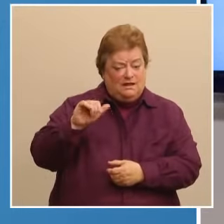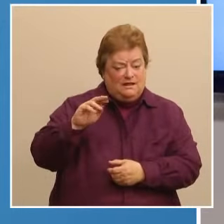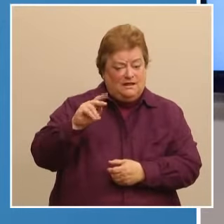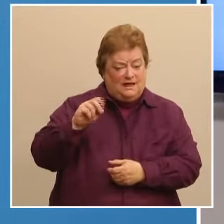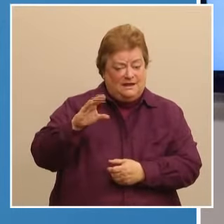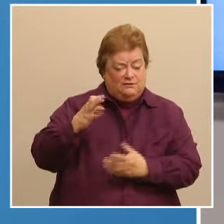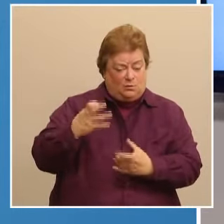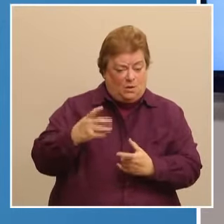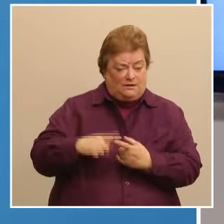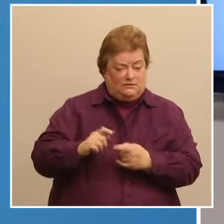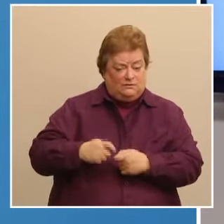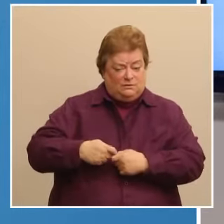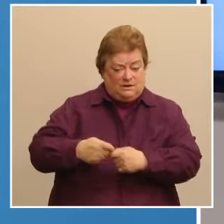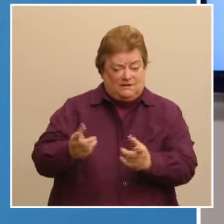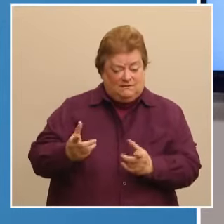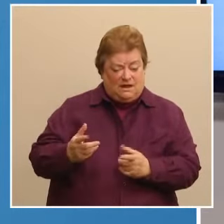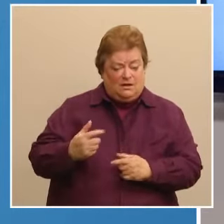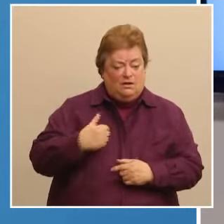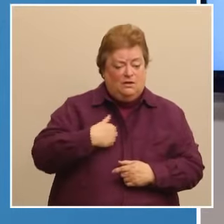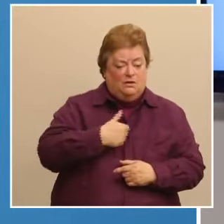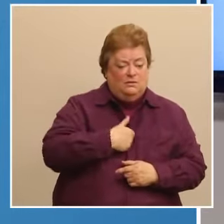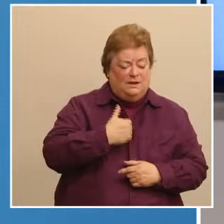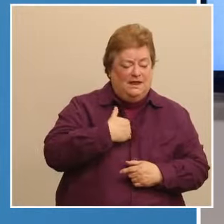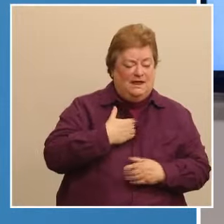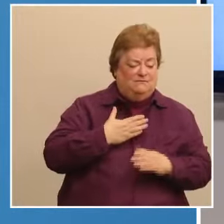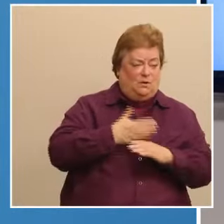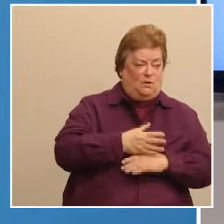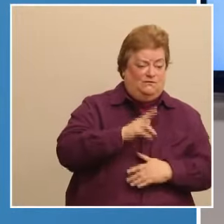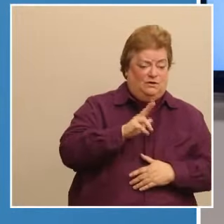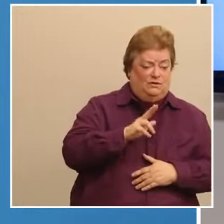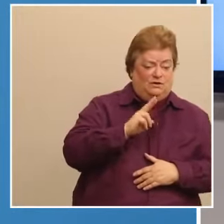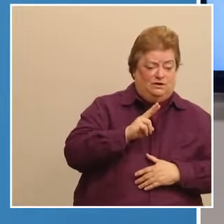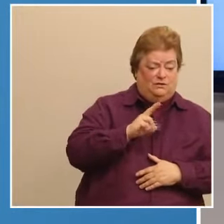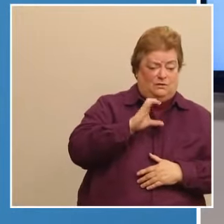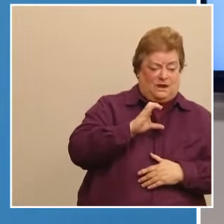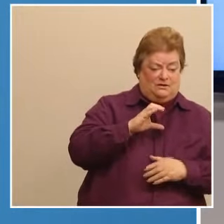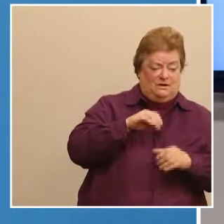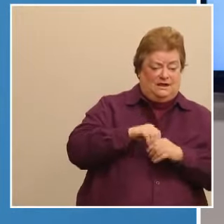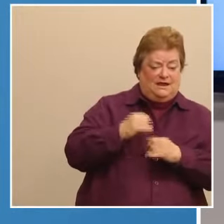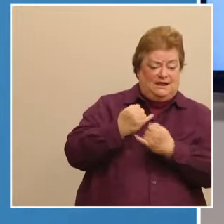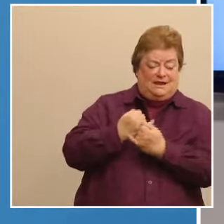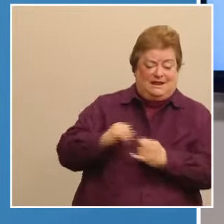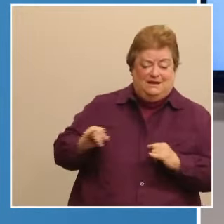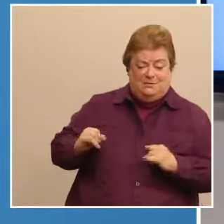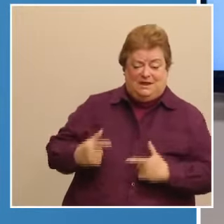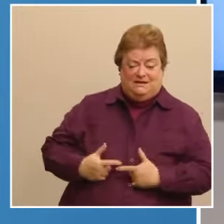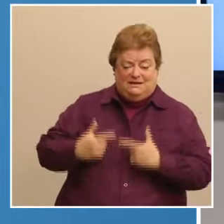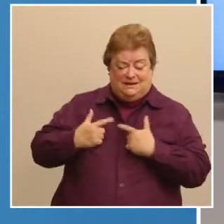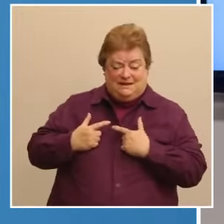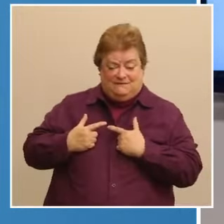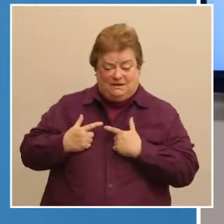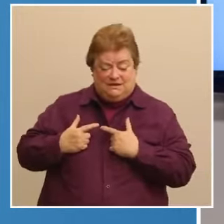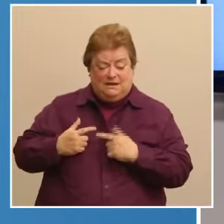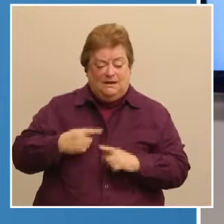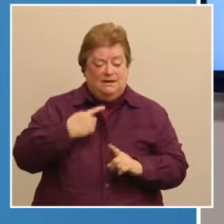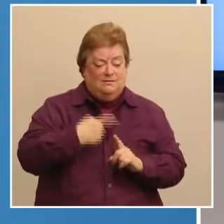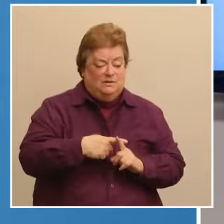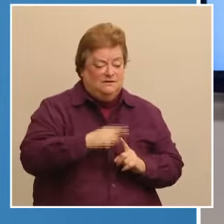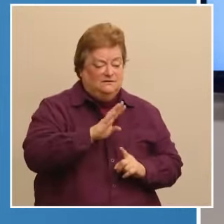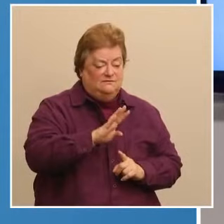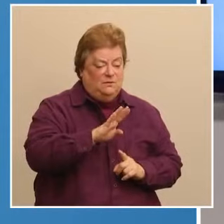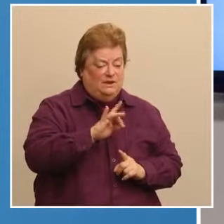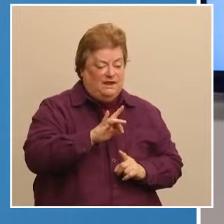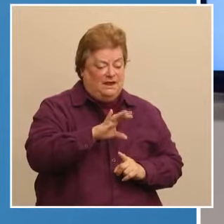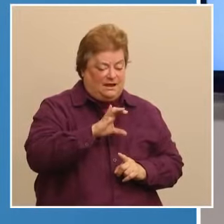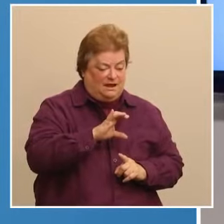Well, we have over 3,200 at independent livings, and then the 4,800,